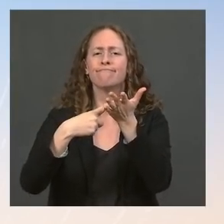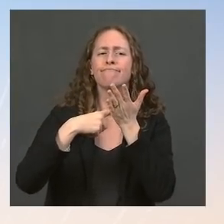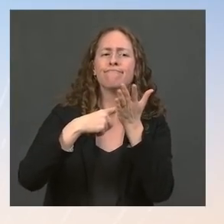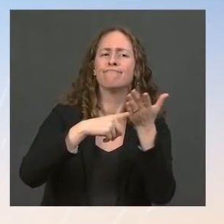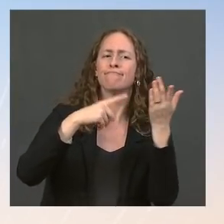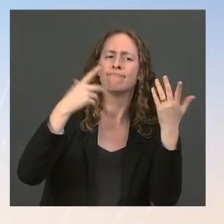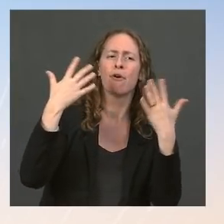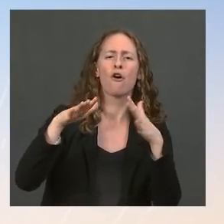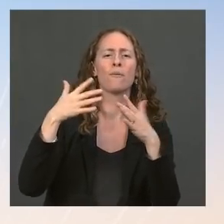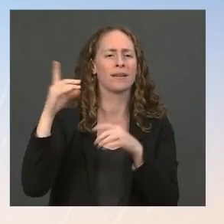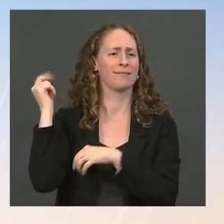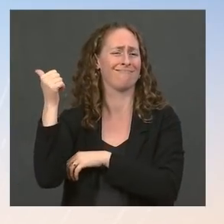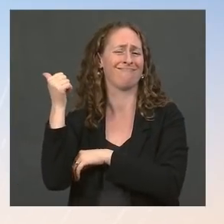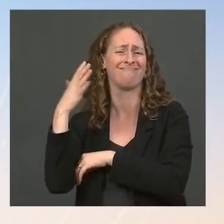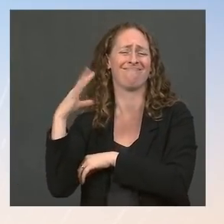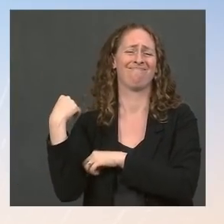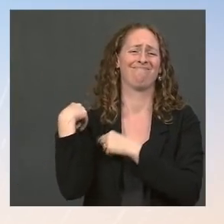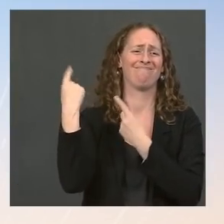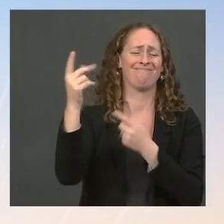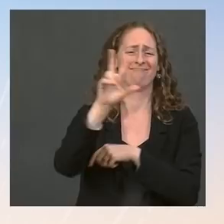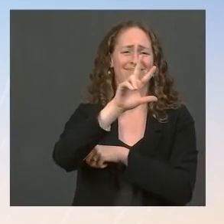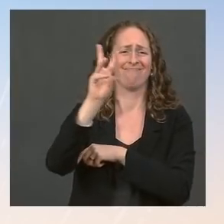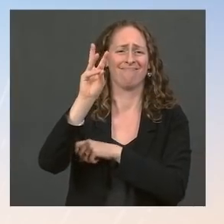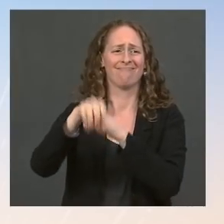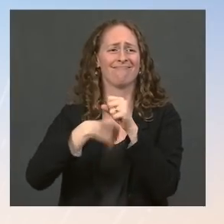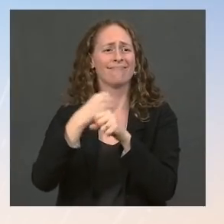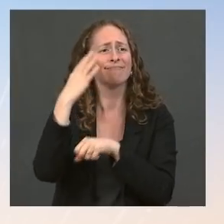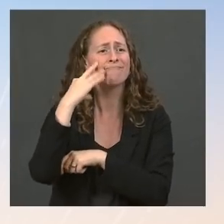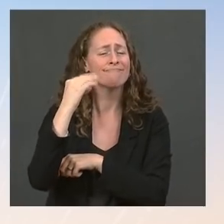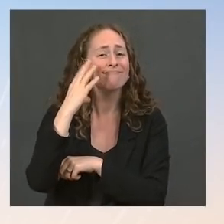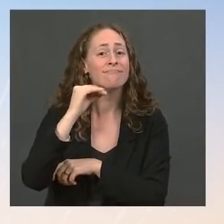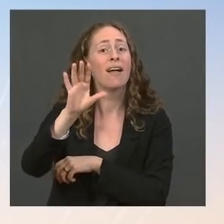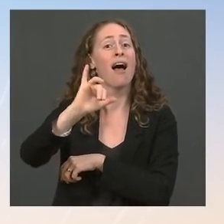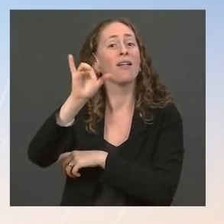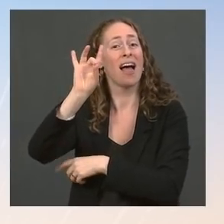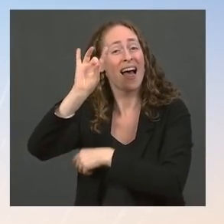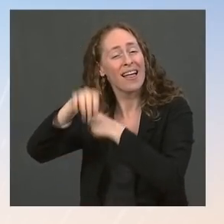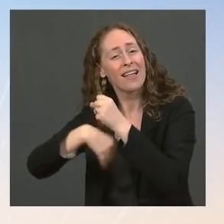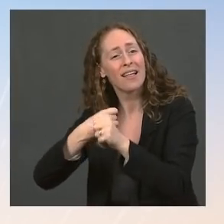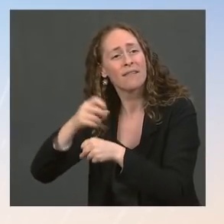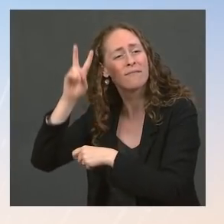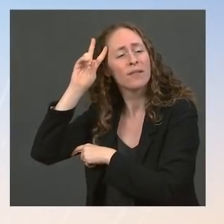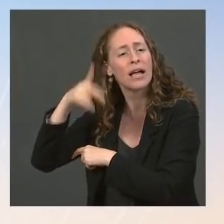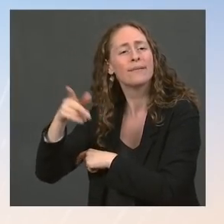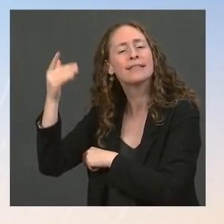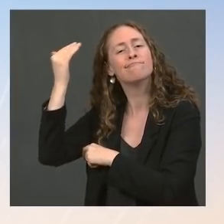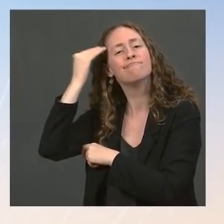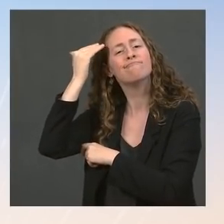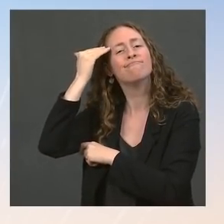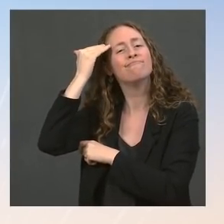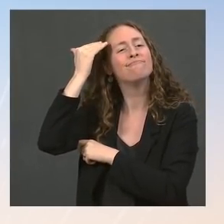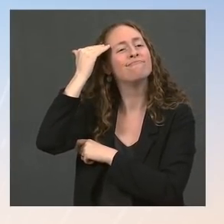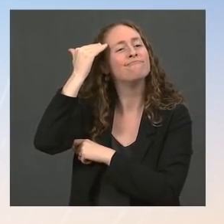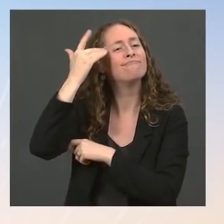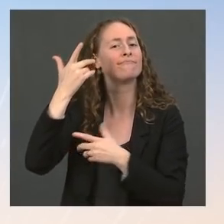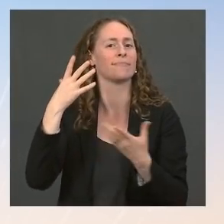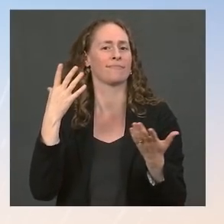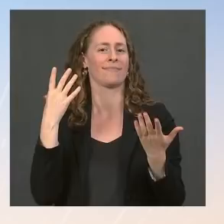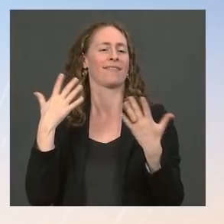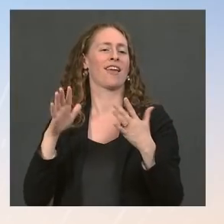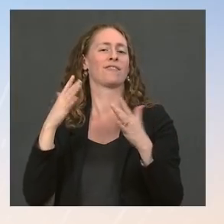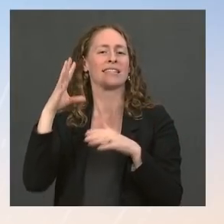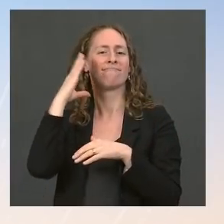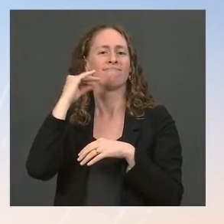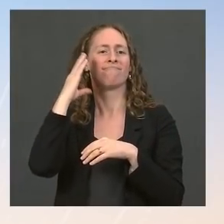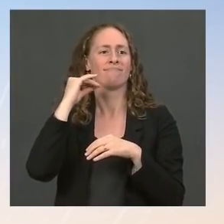this before, 36 years in the Senate, 8 years as vice president, and even the success he's had to date as senator getting the American